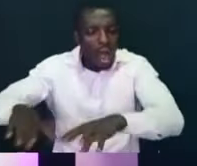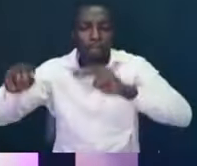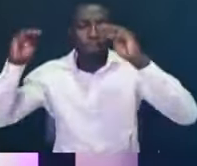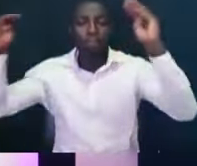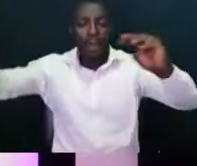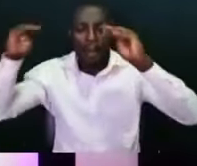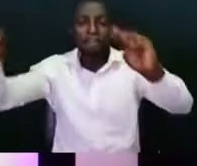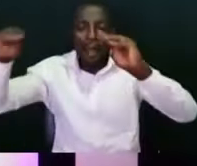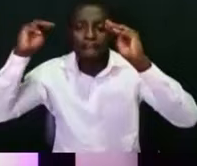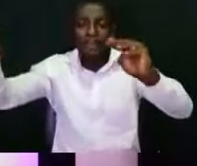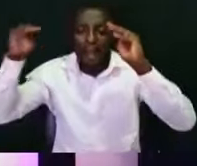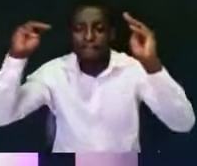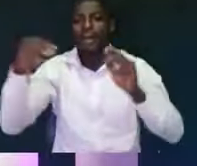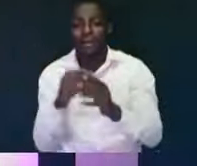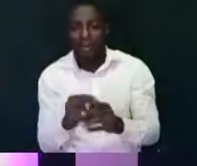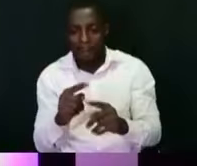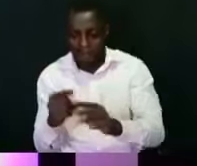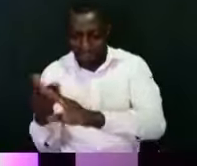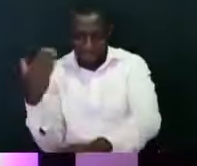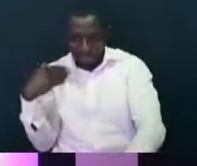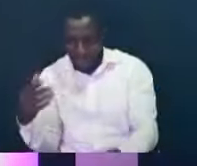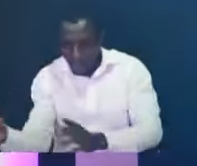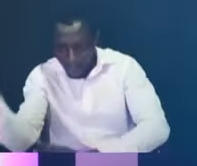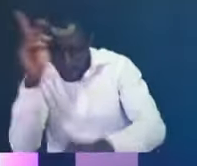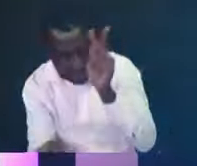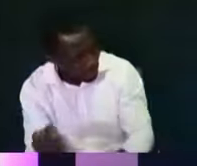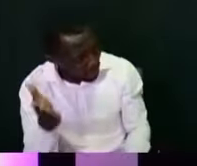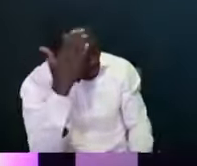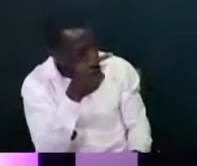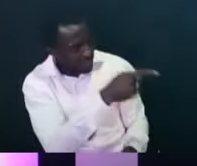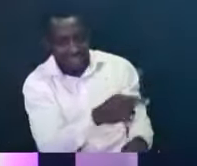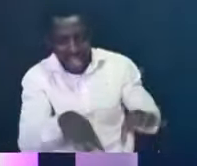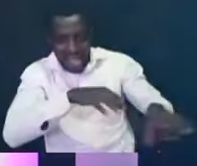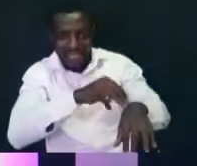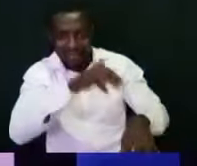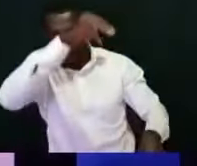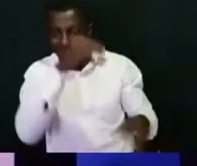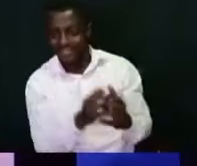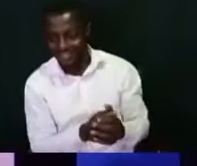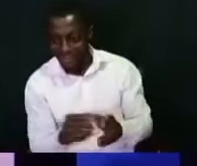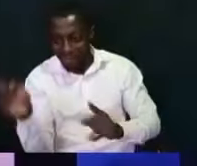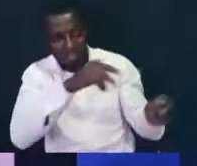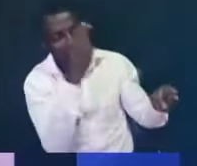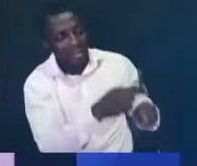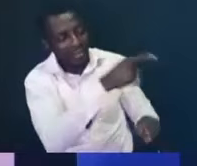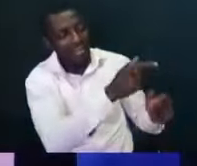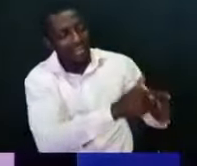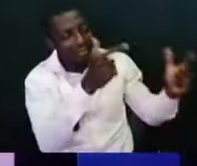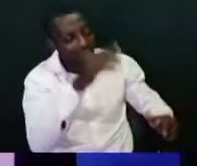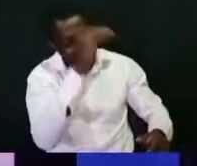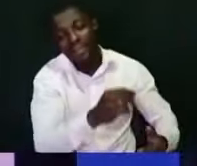saw this man called the great power of God now he he was he was